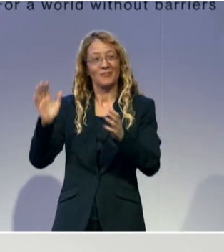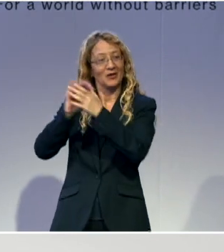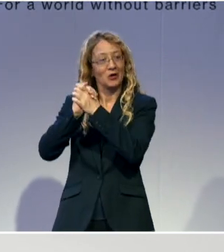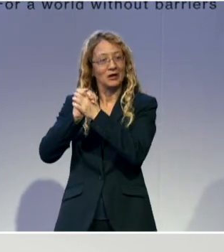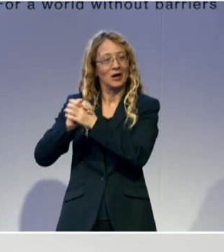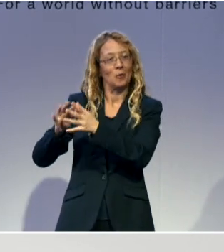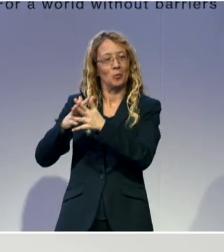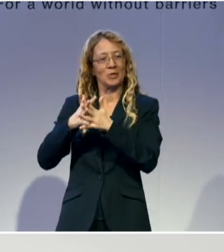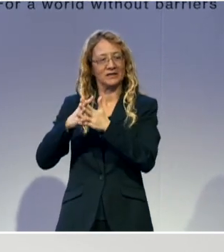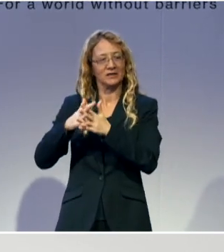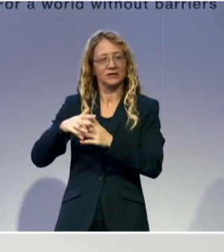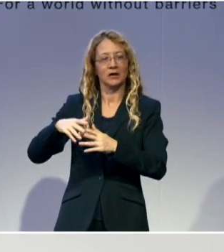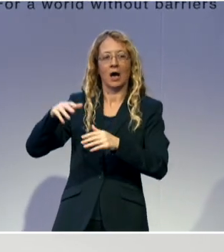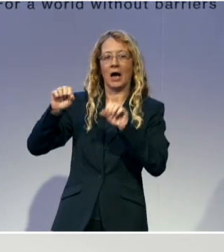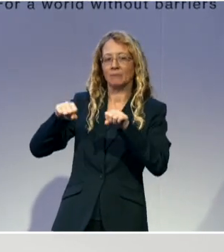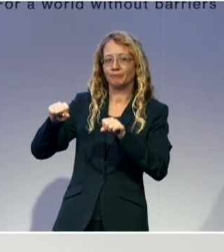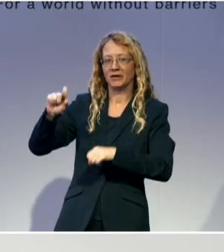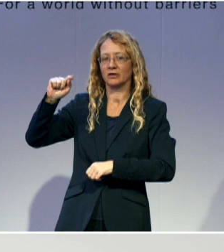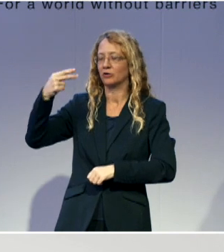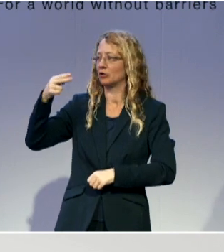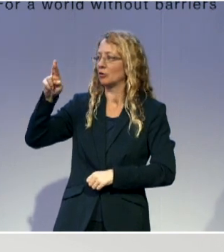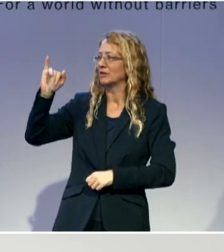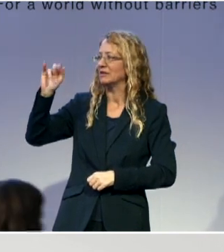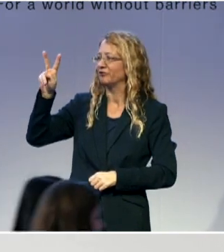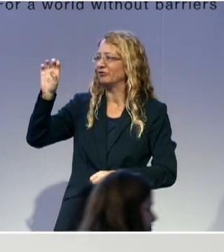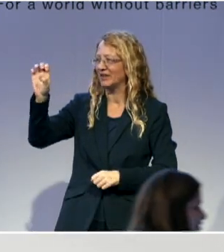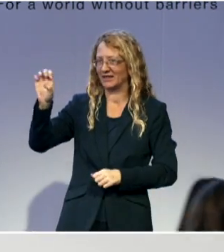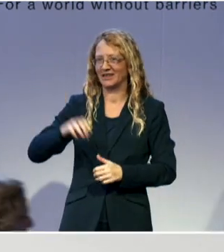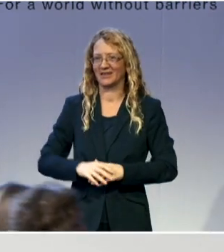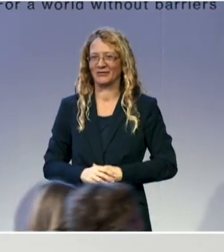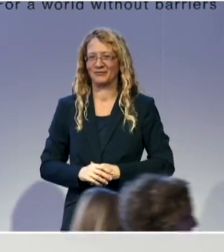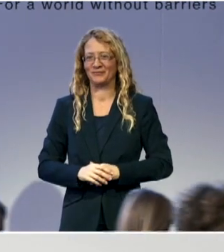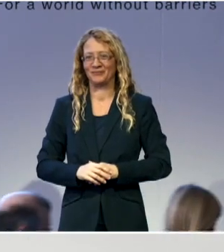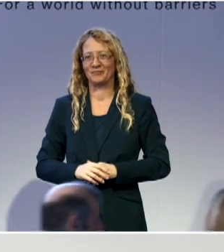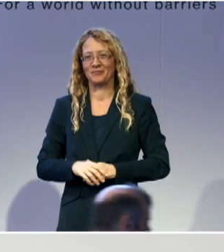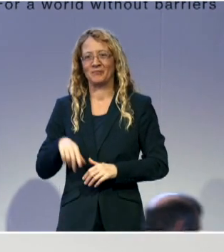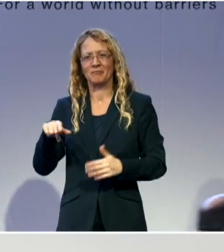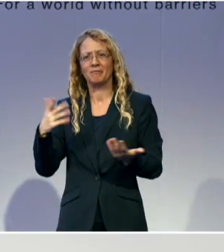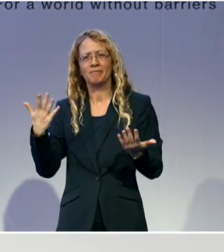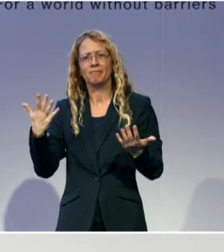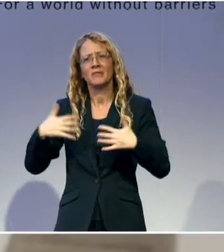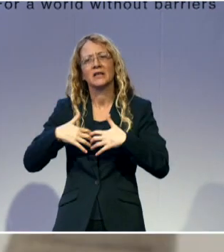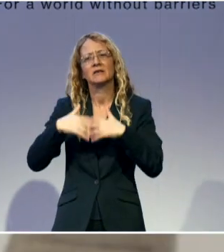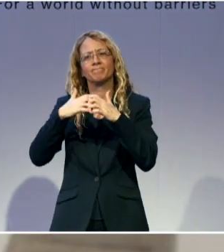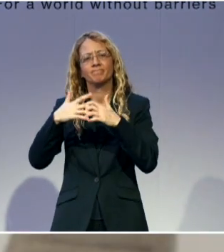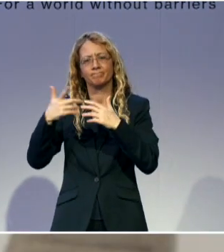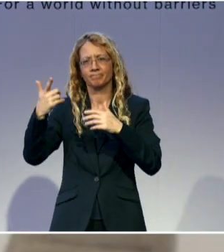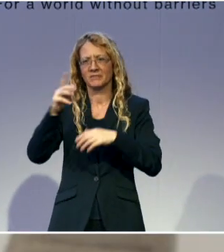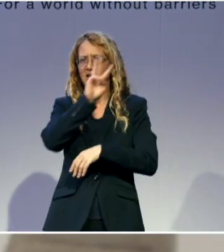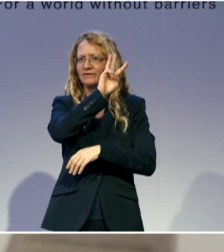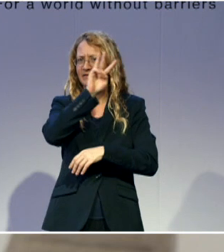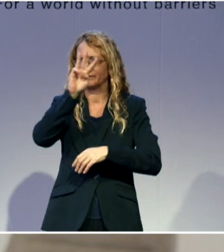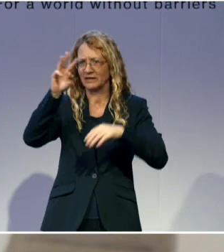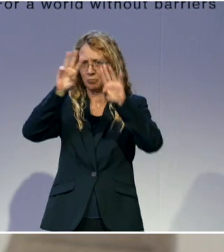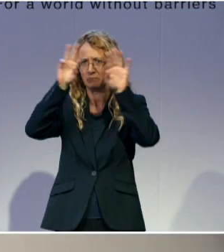Congratulations to Able Thrive from the United States. Able Thrive has created a website for people with